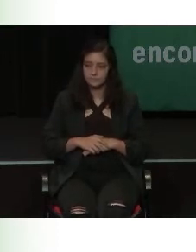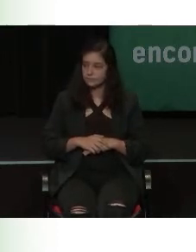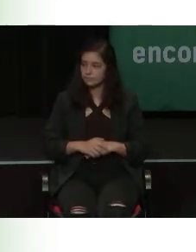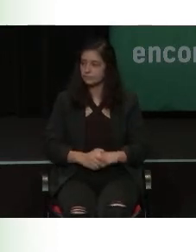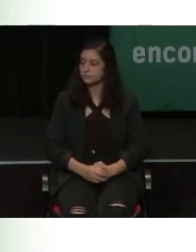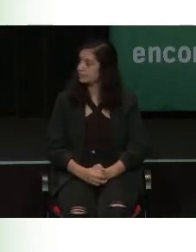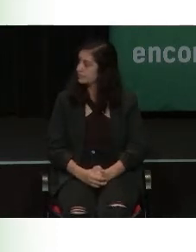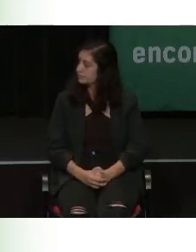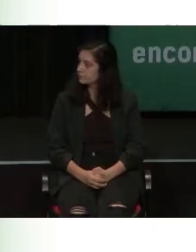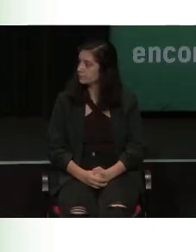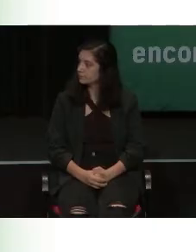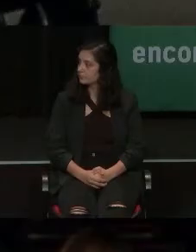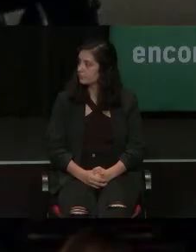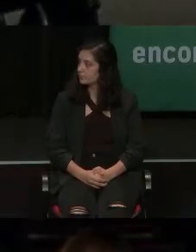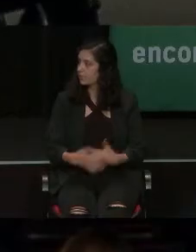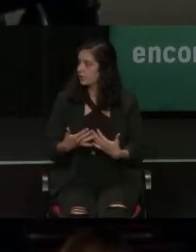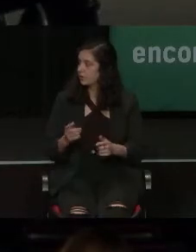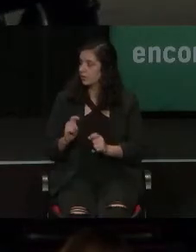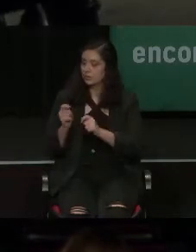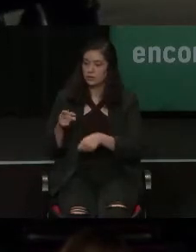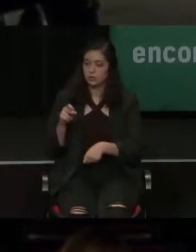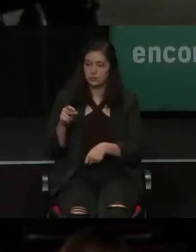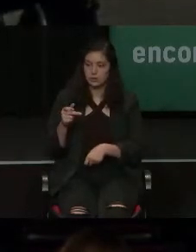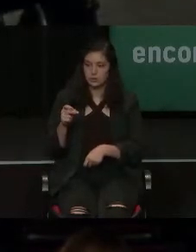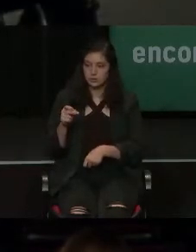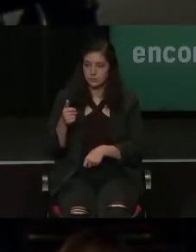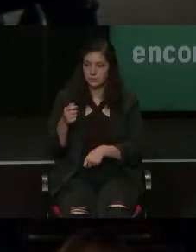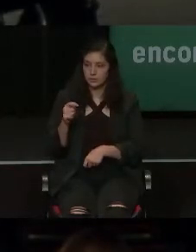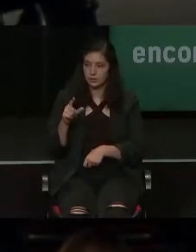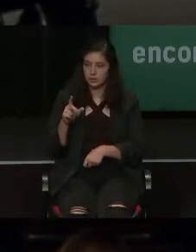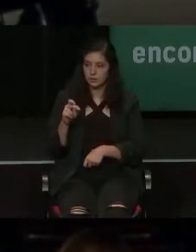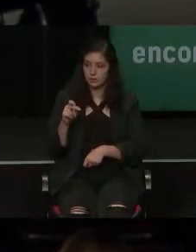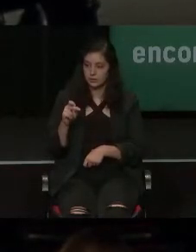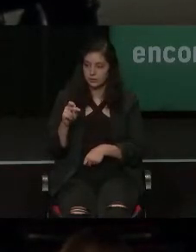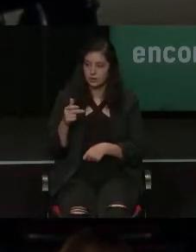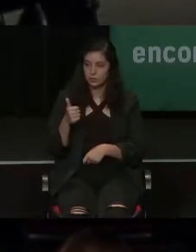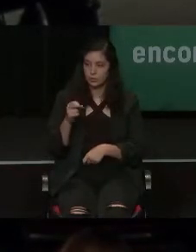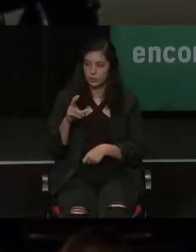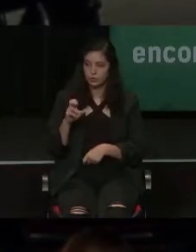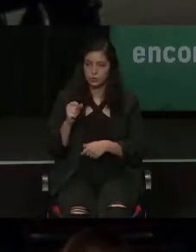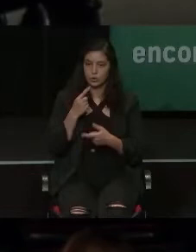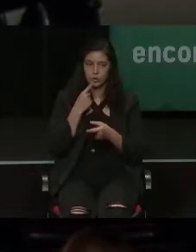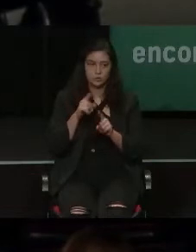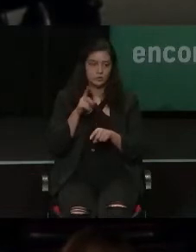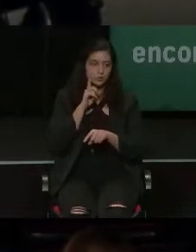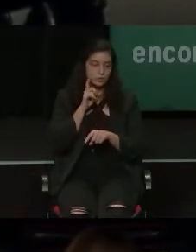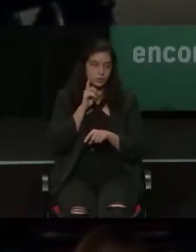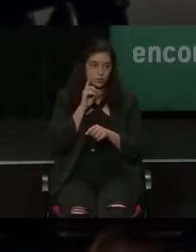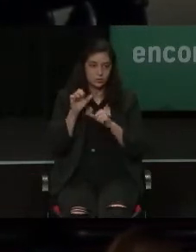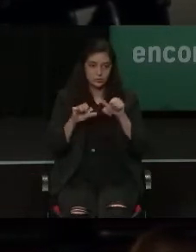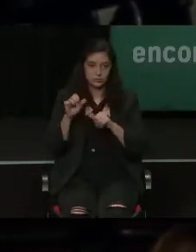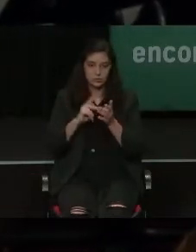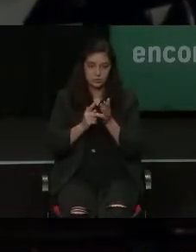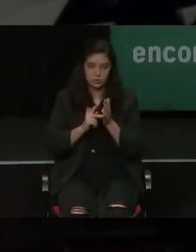Obrigada. Passamos agora à Anabela Borges, voltamos à multiresistência. Anabela Borges, do Laboratório de Engenharia, Processos,